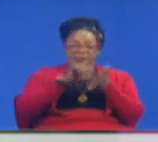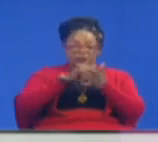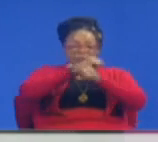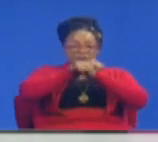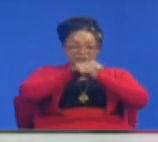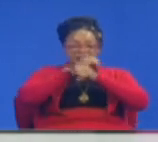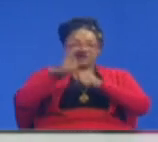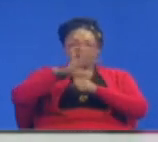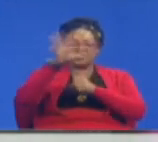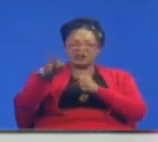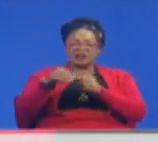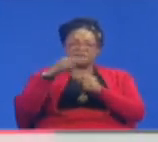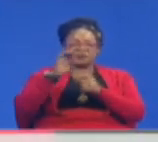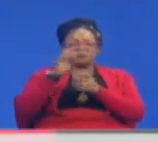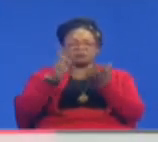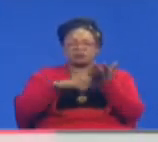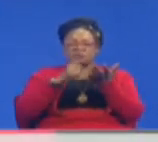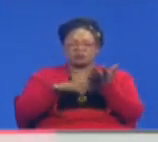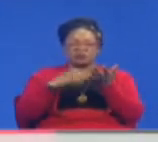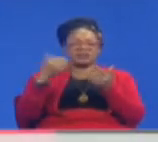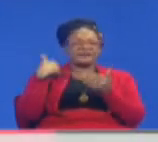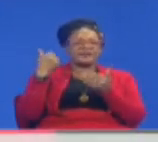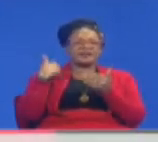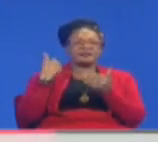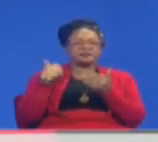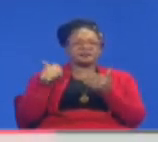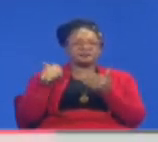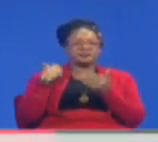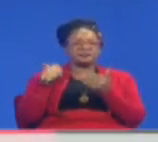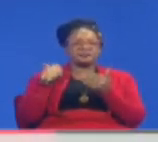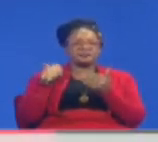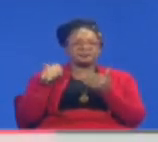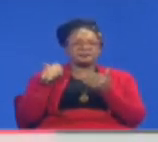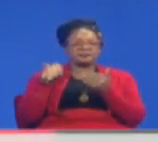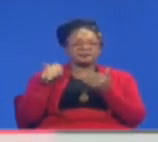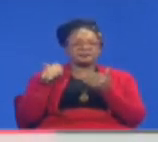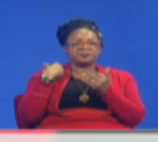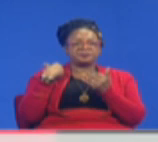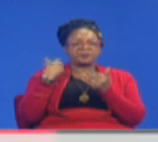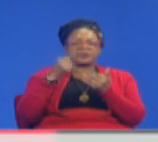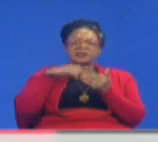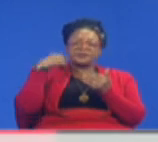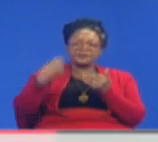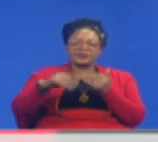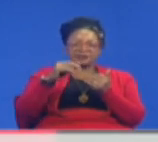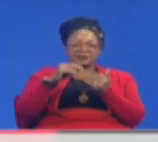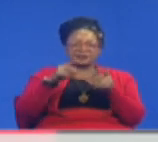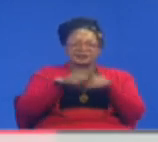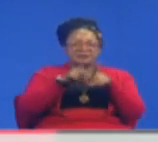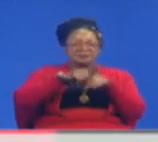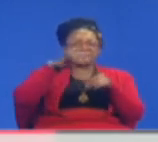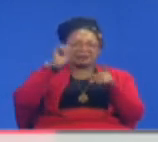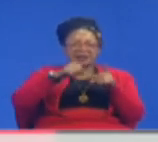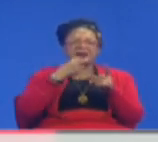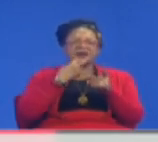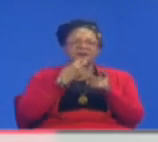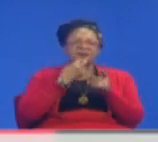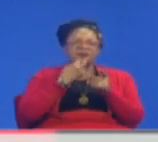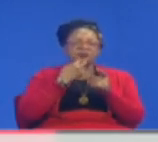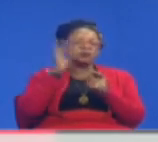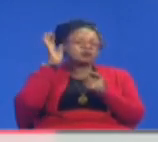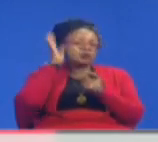Western interference and lectures. Therefore, quite comic and laughable to